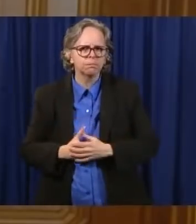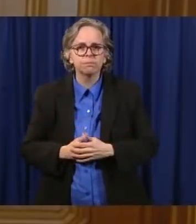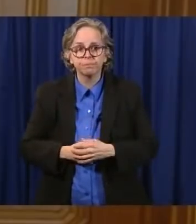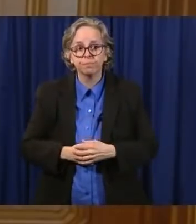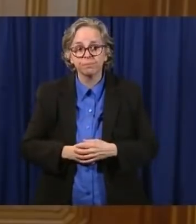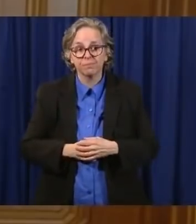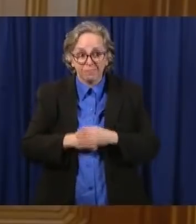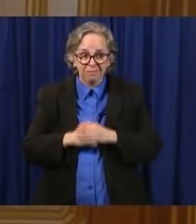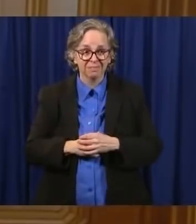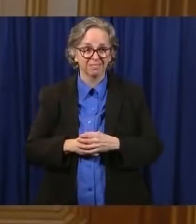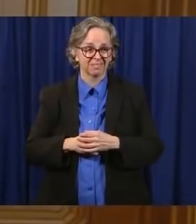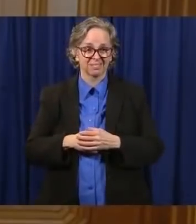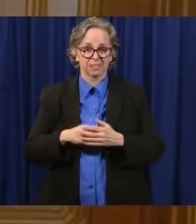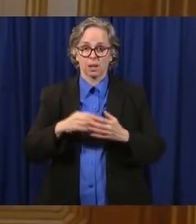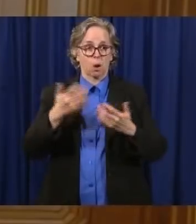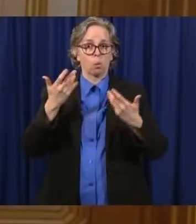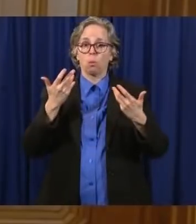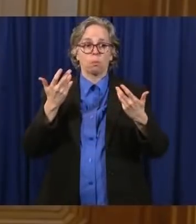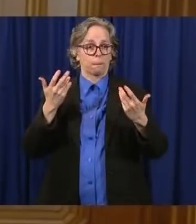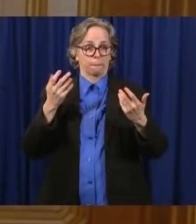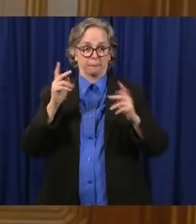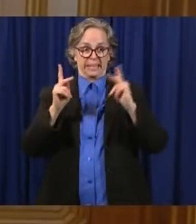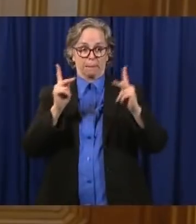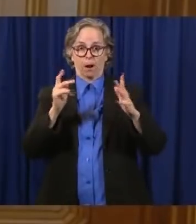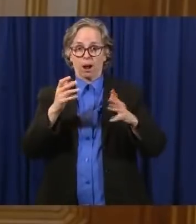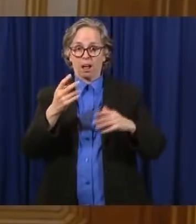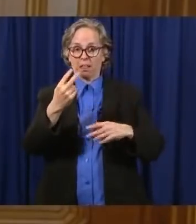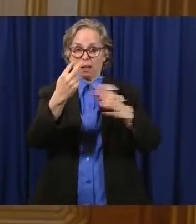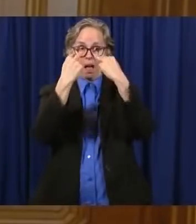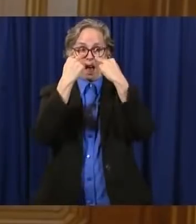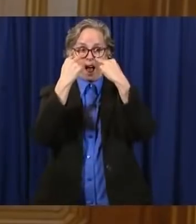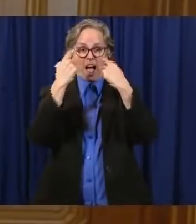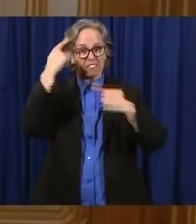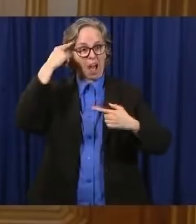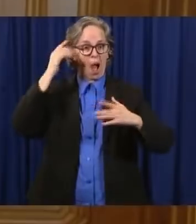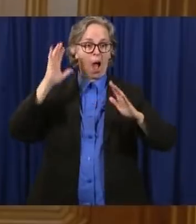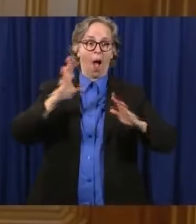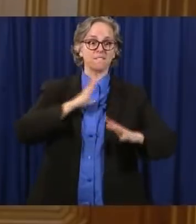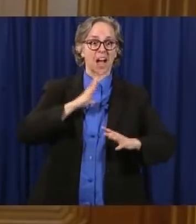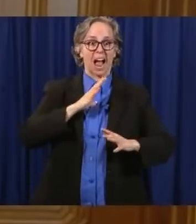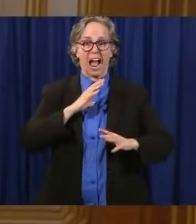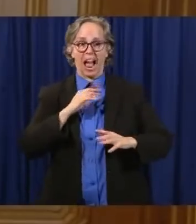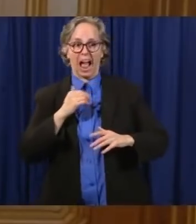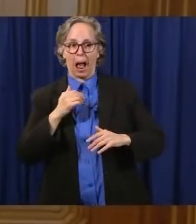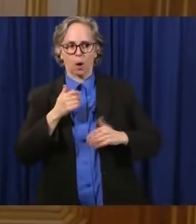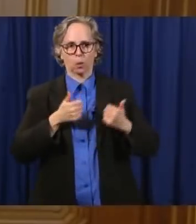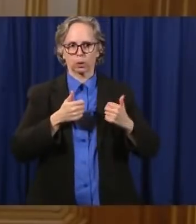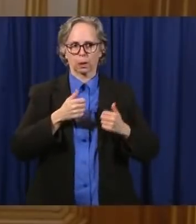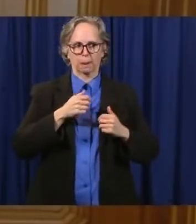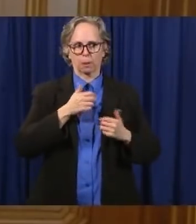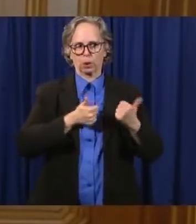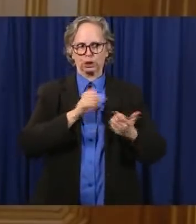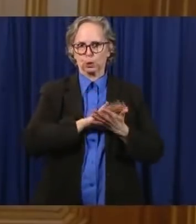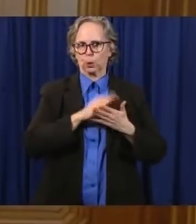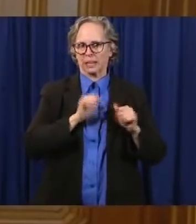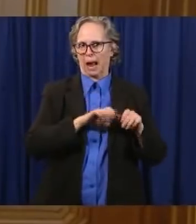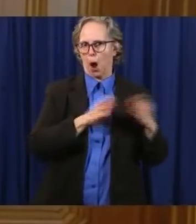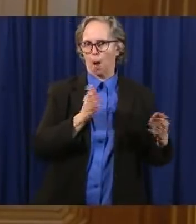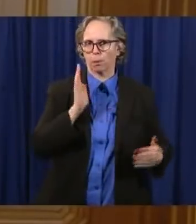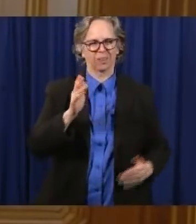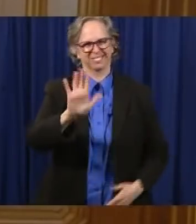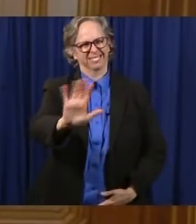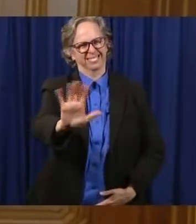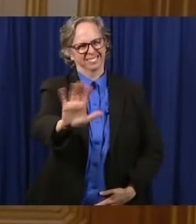2 o'clock press conference and think that we're going to pick and choose You know, but